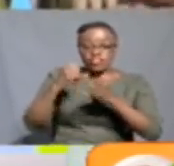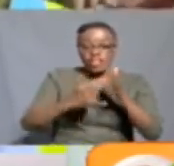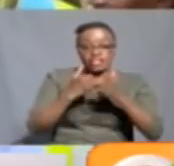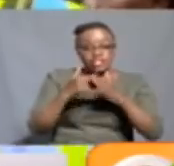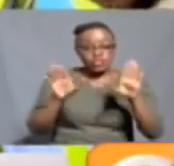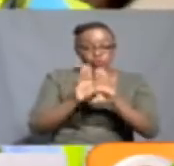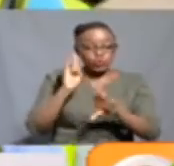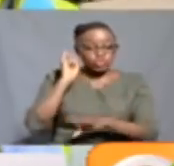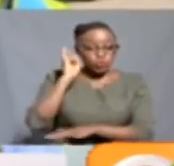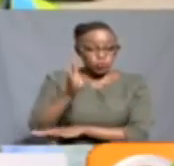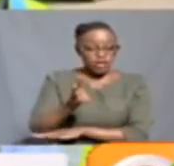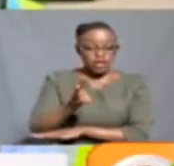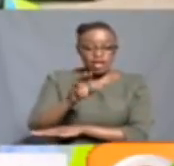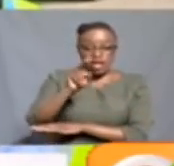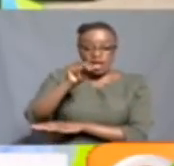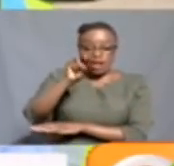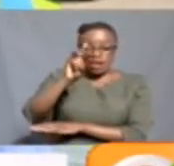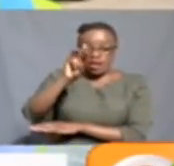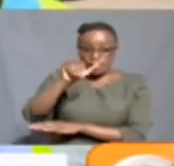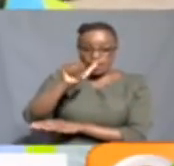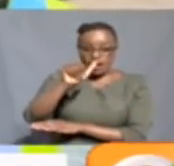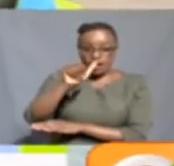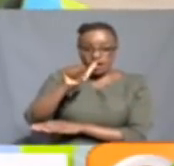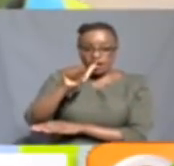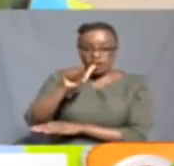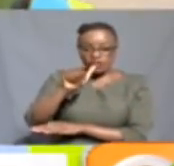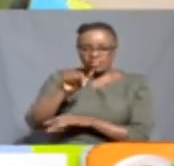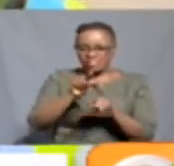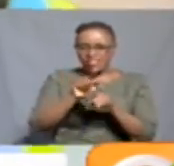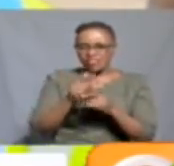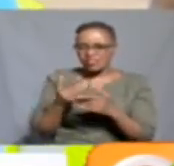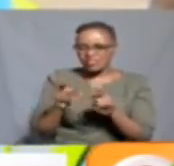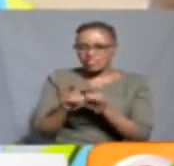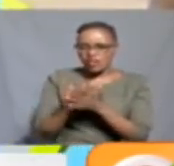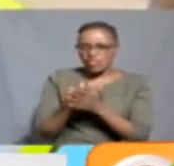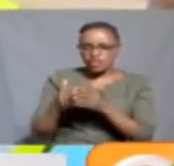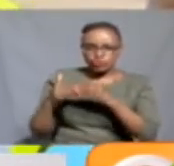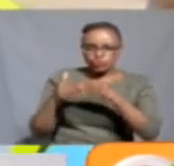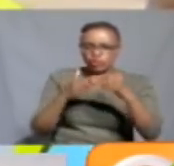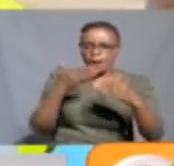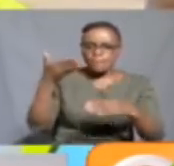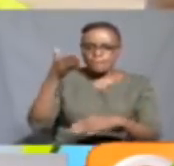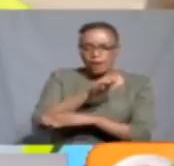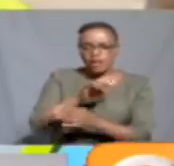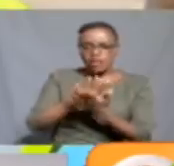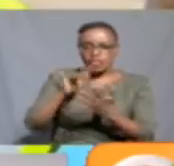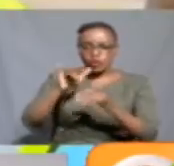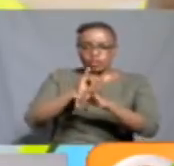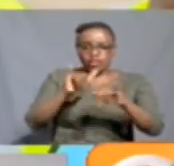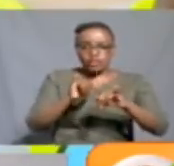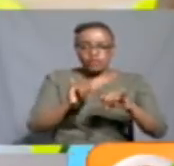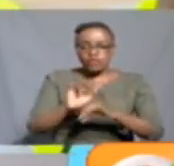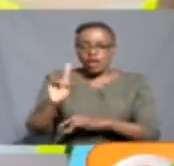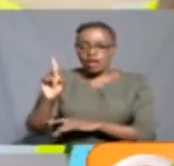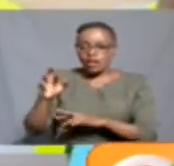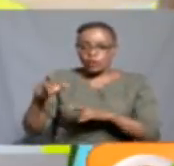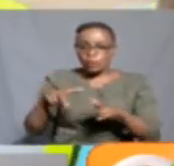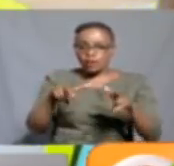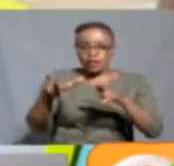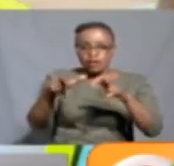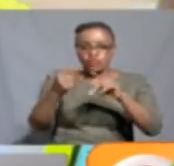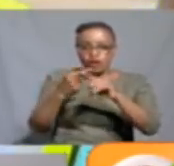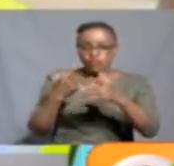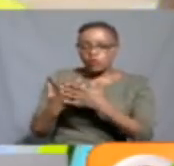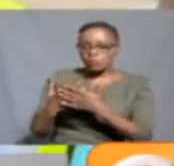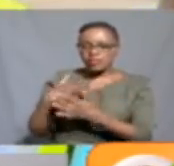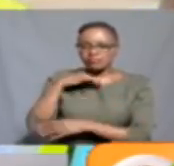will be closed. NEMA is on what seems like overdrive to restore the glory and cleanliness of the Nairobi River from